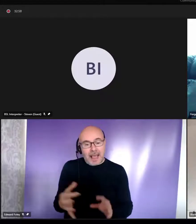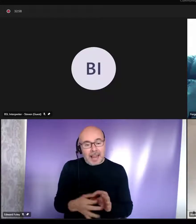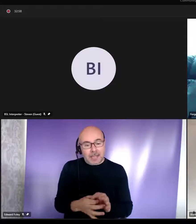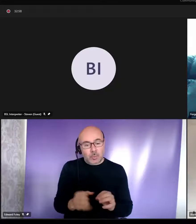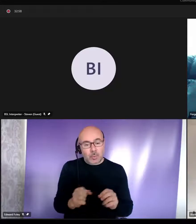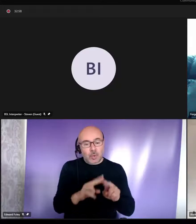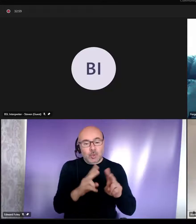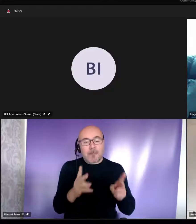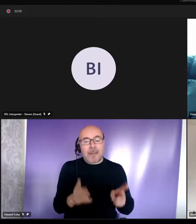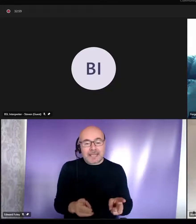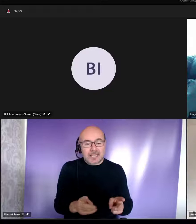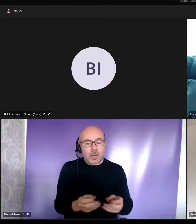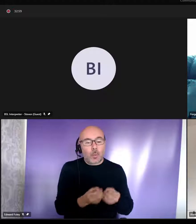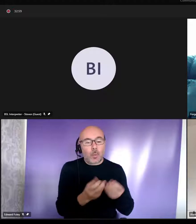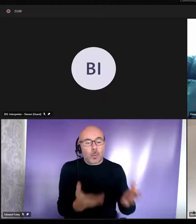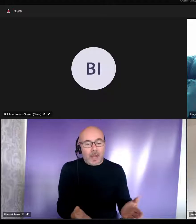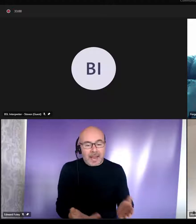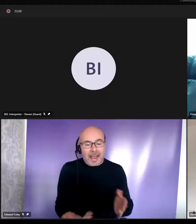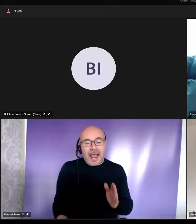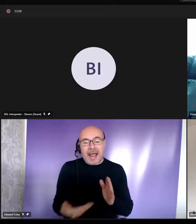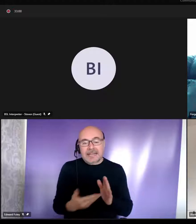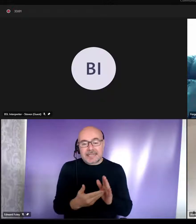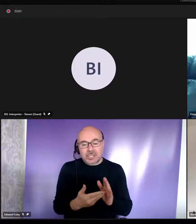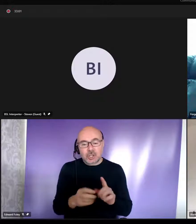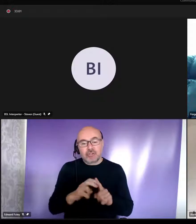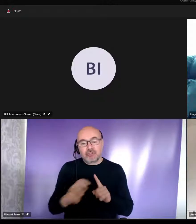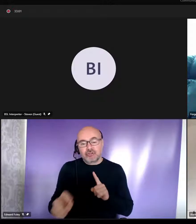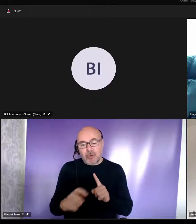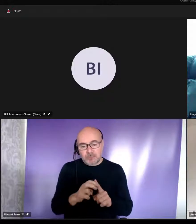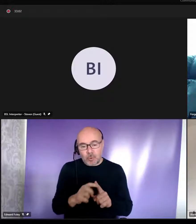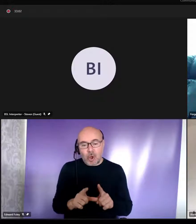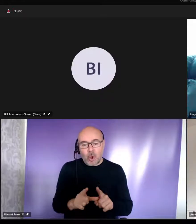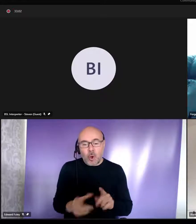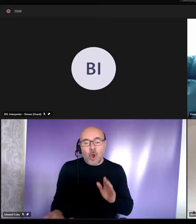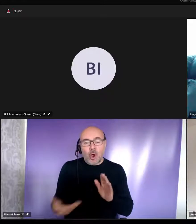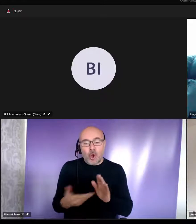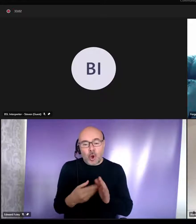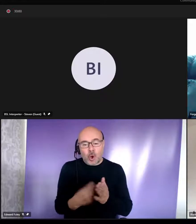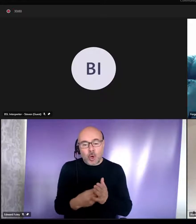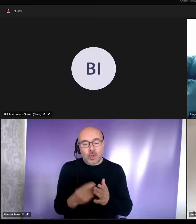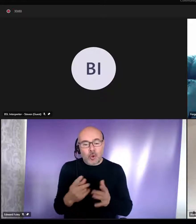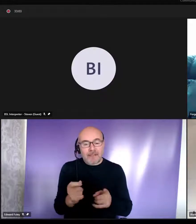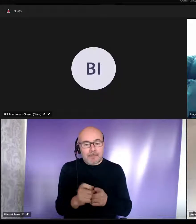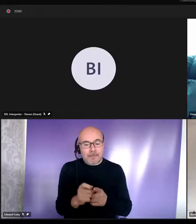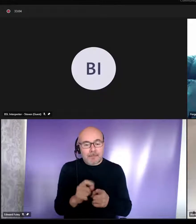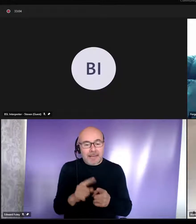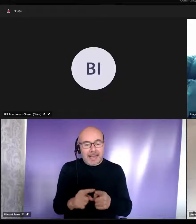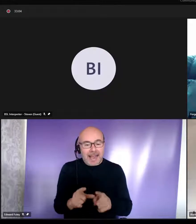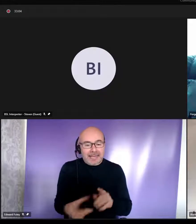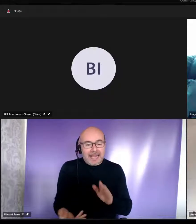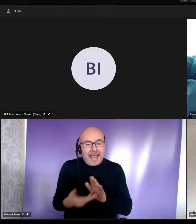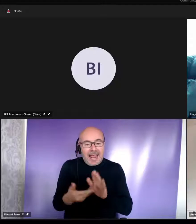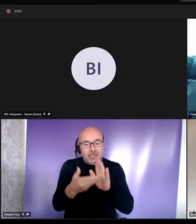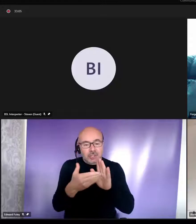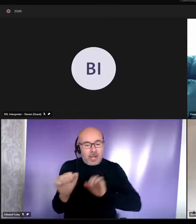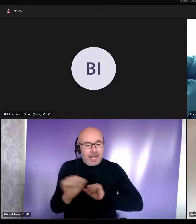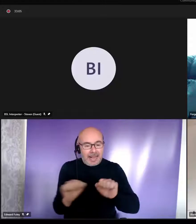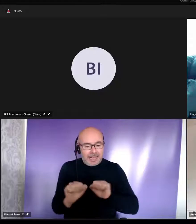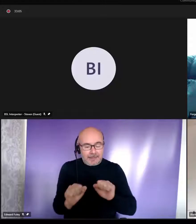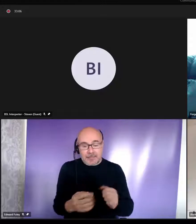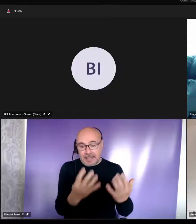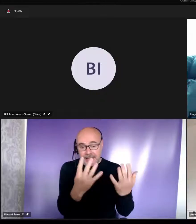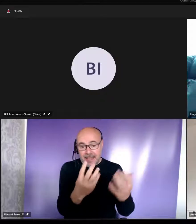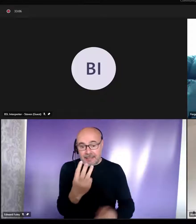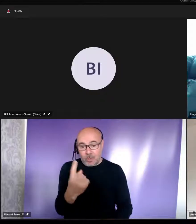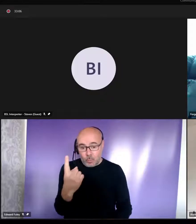waste tonnage, additional transport costs, and the cost of PPE and enhanced cleaning. In addition, we have 939